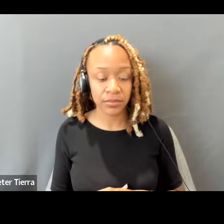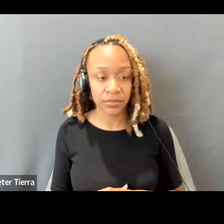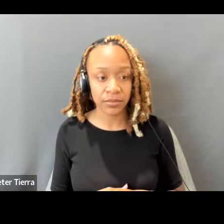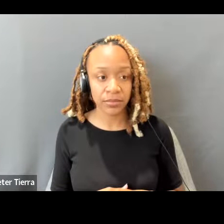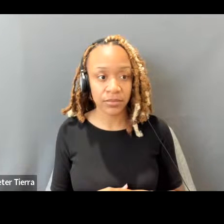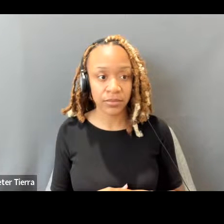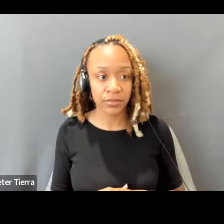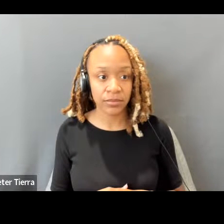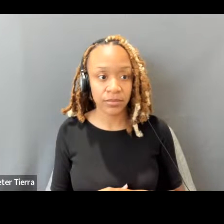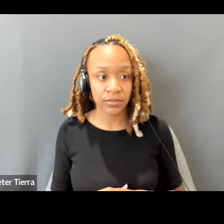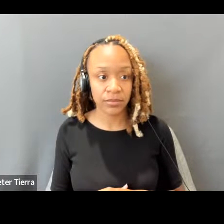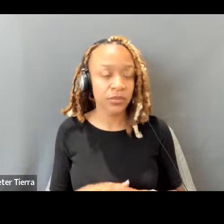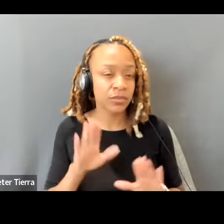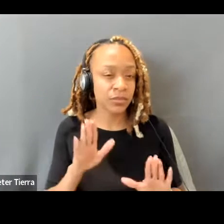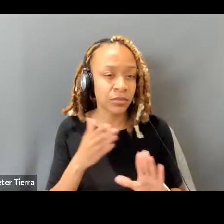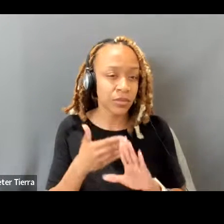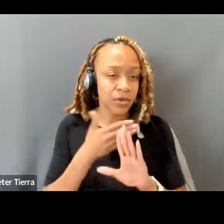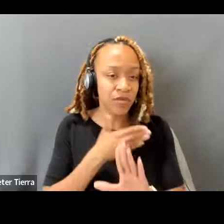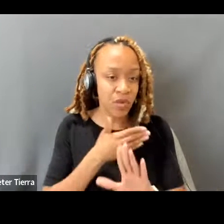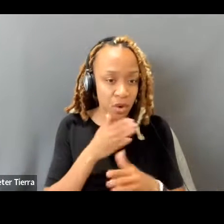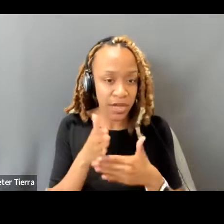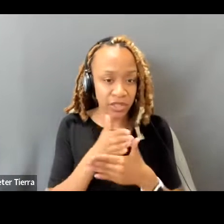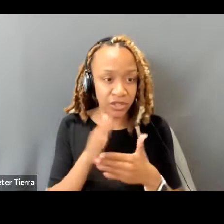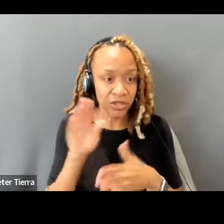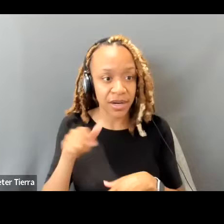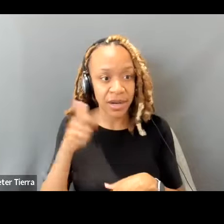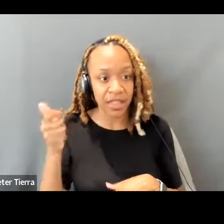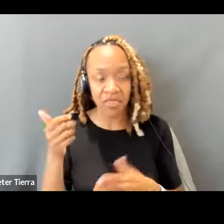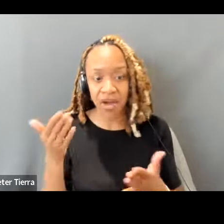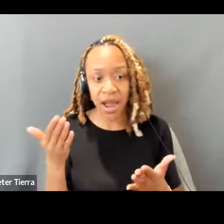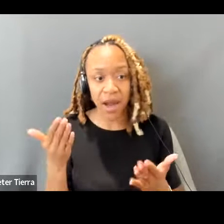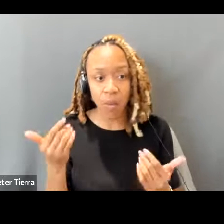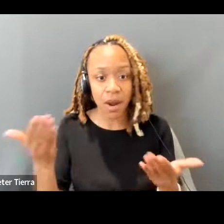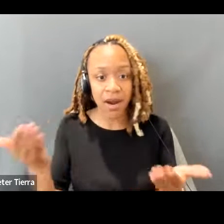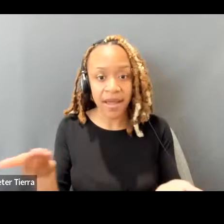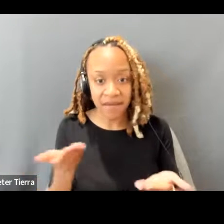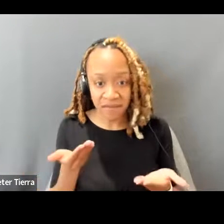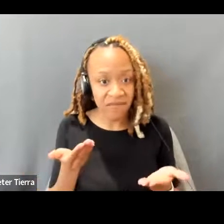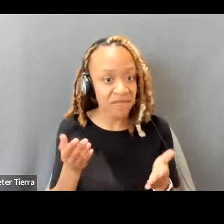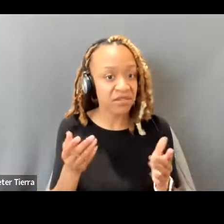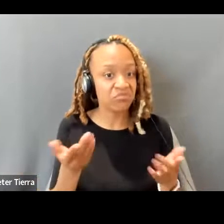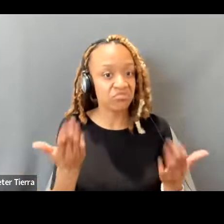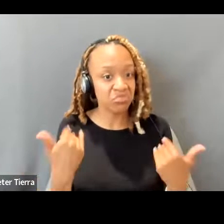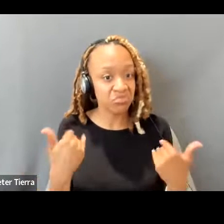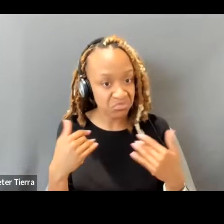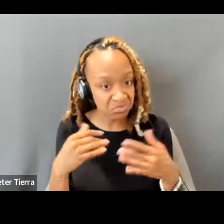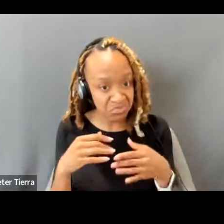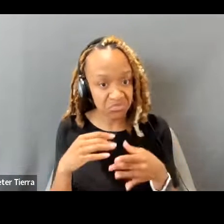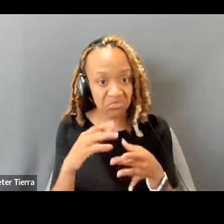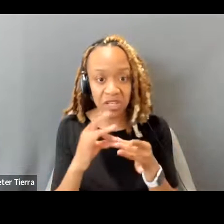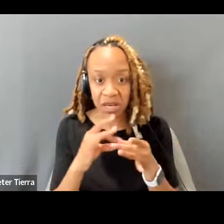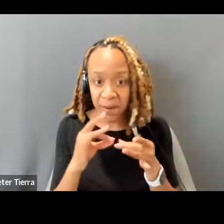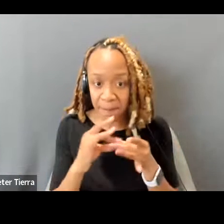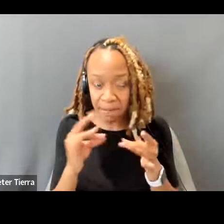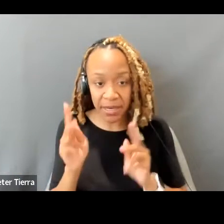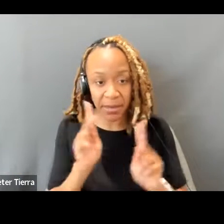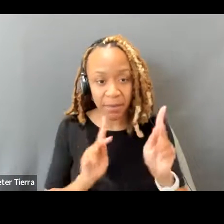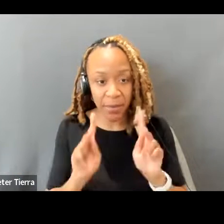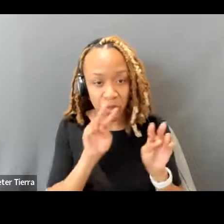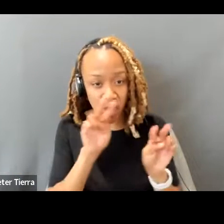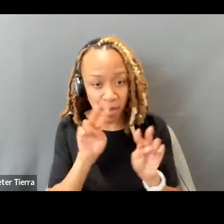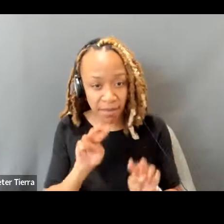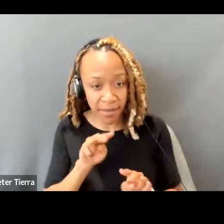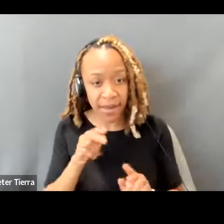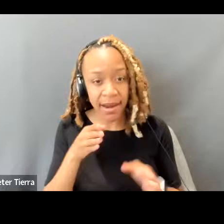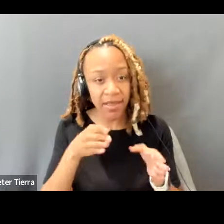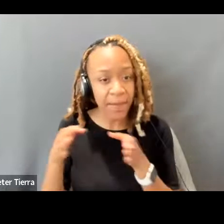Actually, before I share something else, I'd just like to invite some comments from some of the people here who are looking at these plans. And what